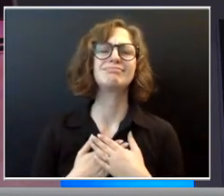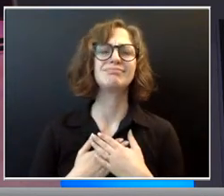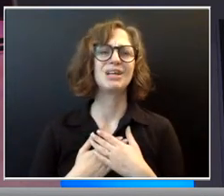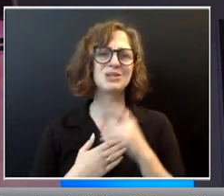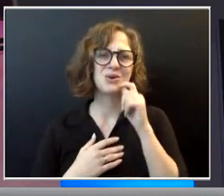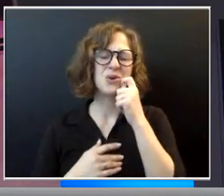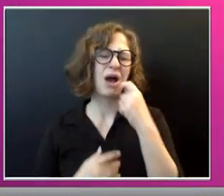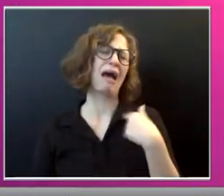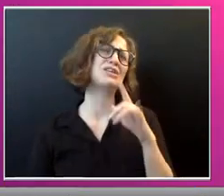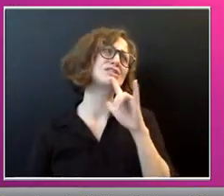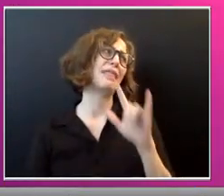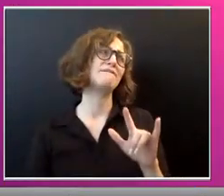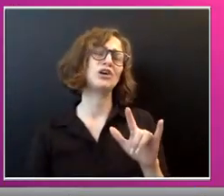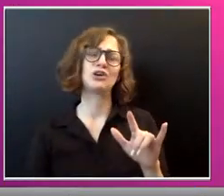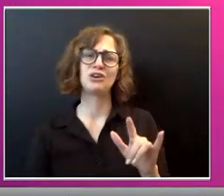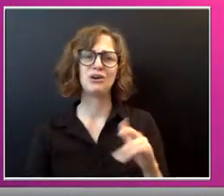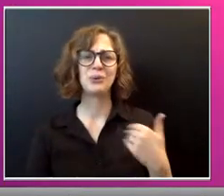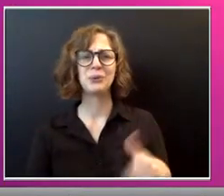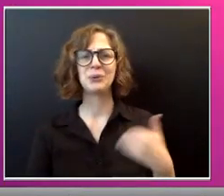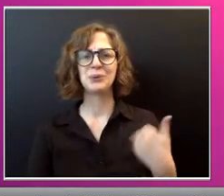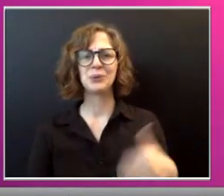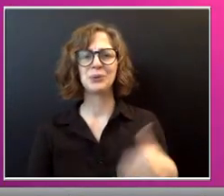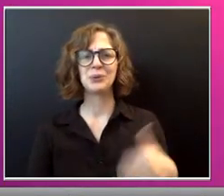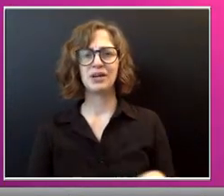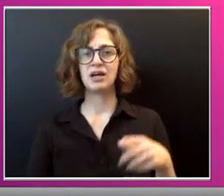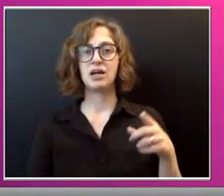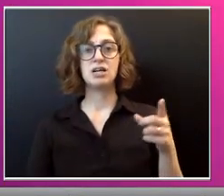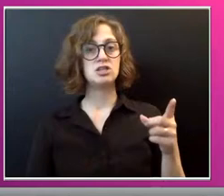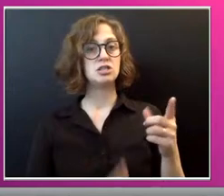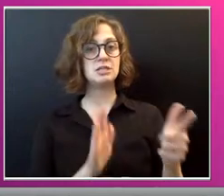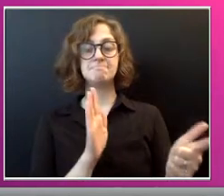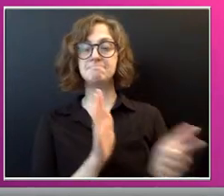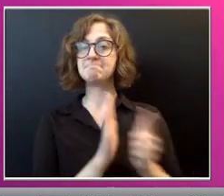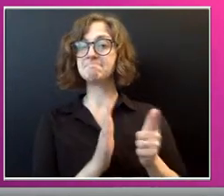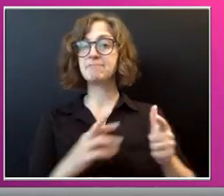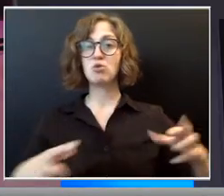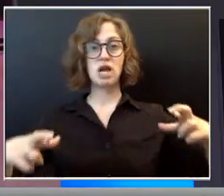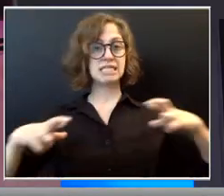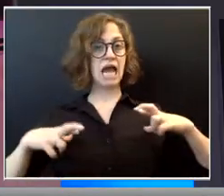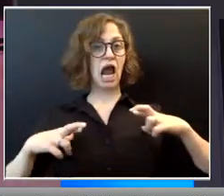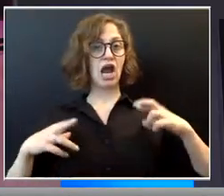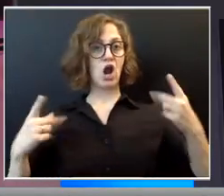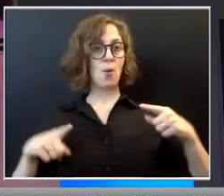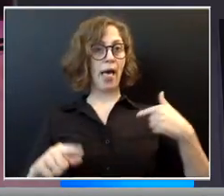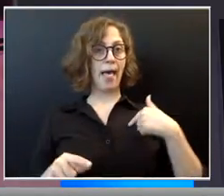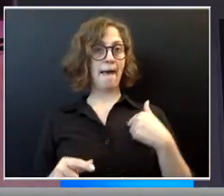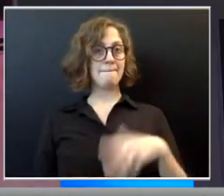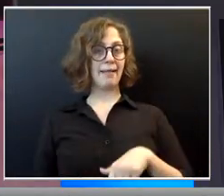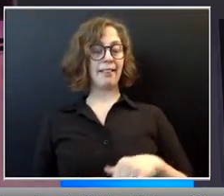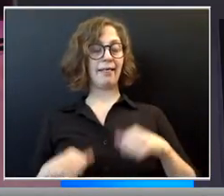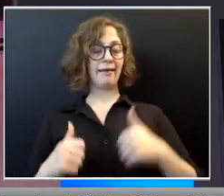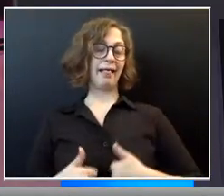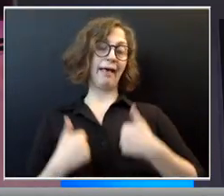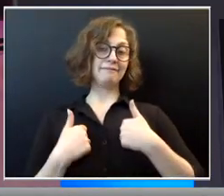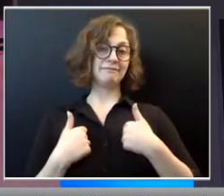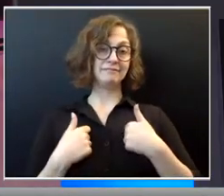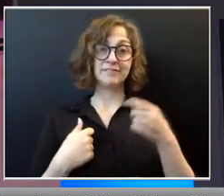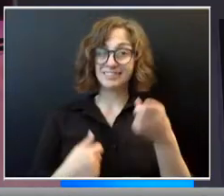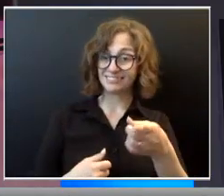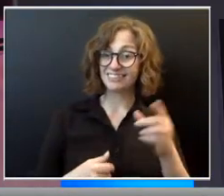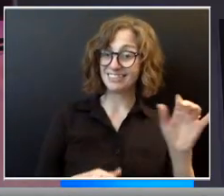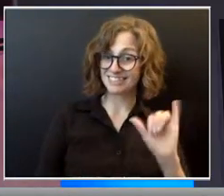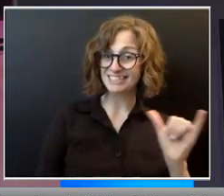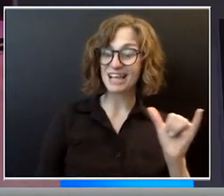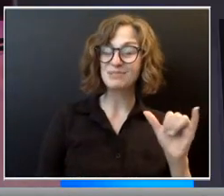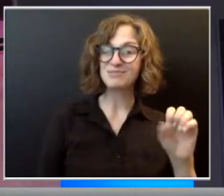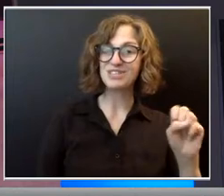pieces, and she is not allowed to retire while I am living, and neither is this one. No pressure.